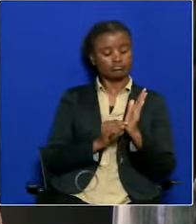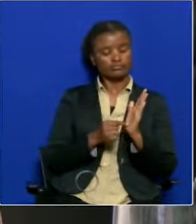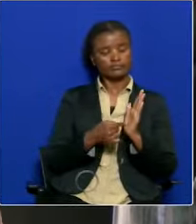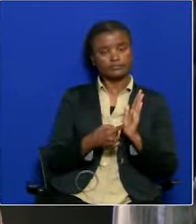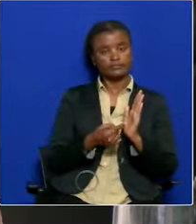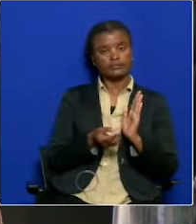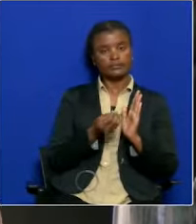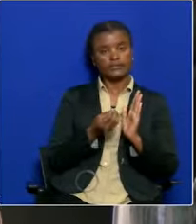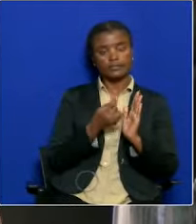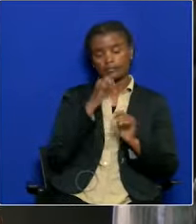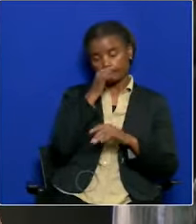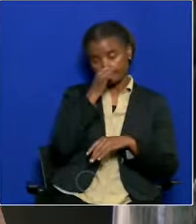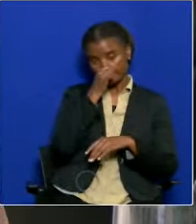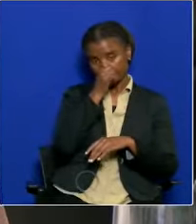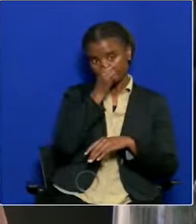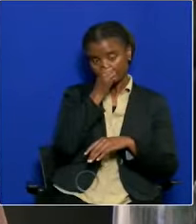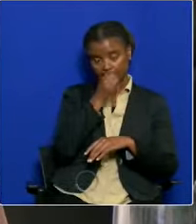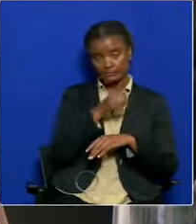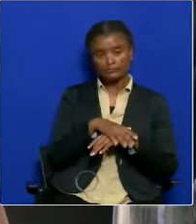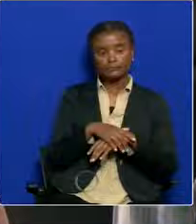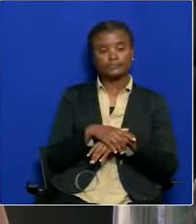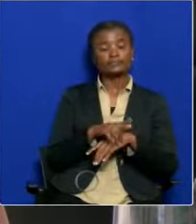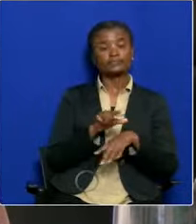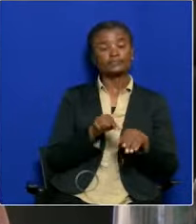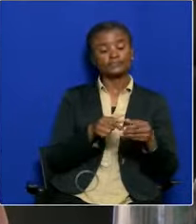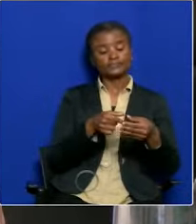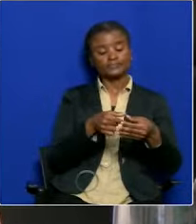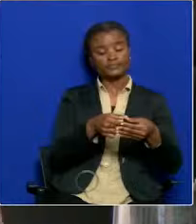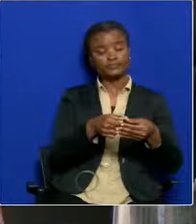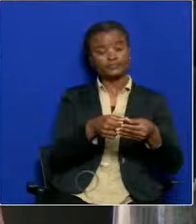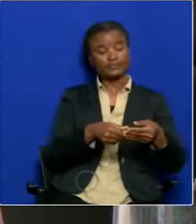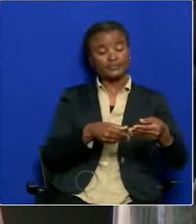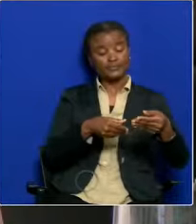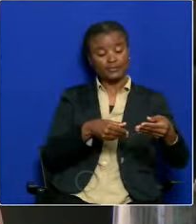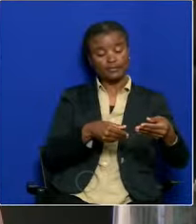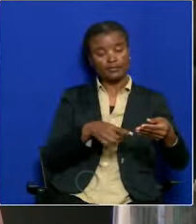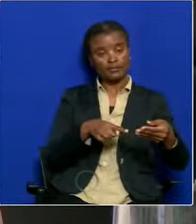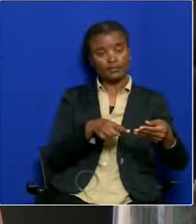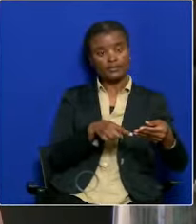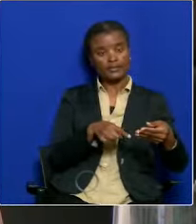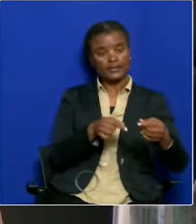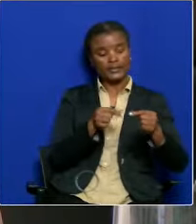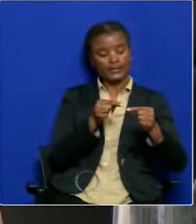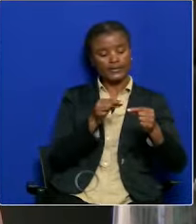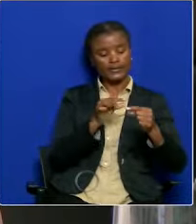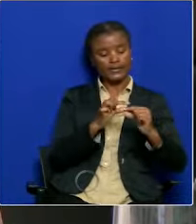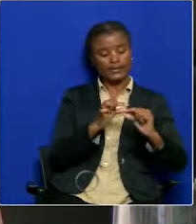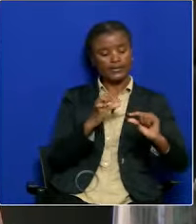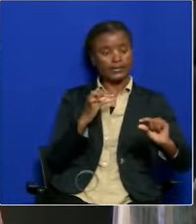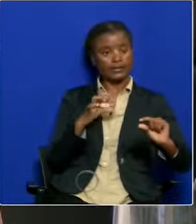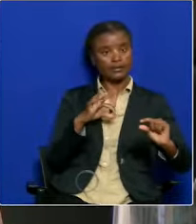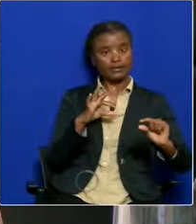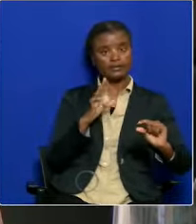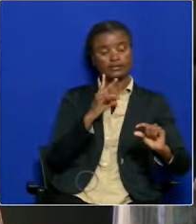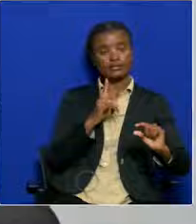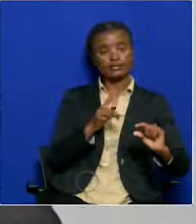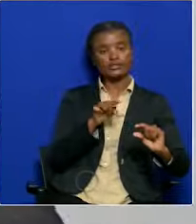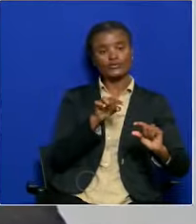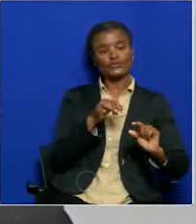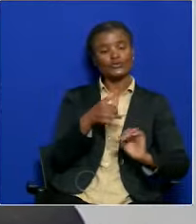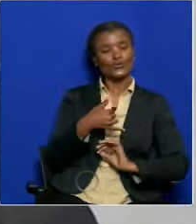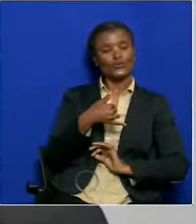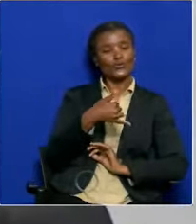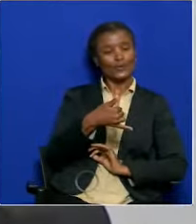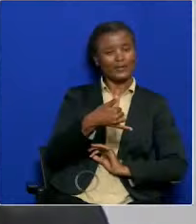And in that small sample as well, what you'll see is that you call him more than he calls